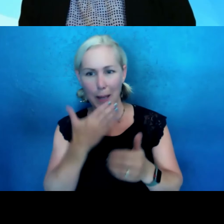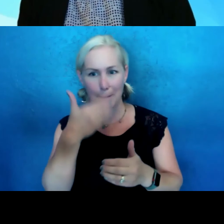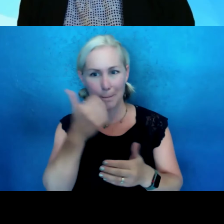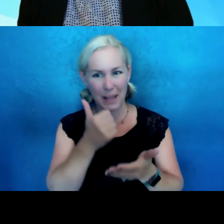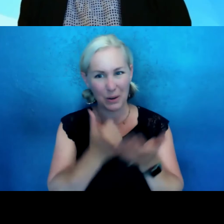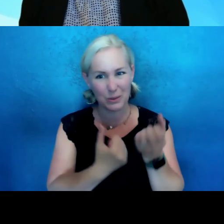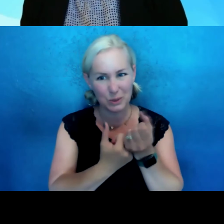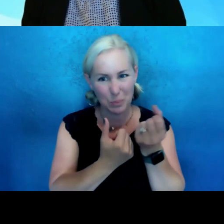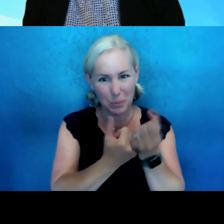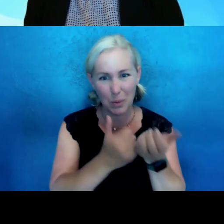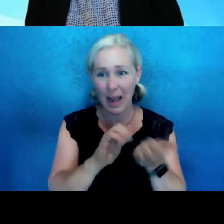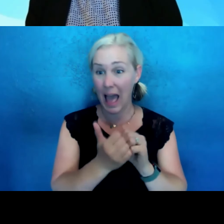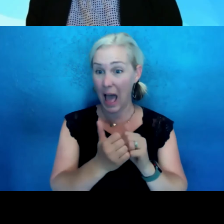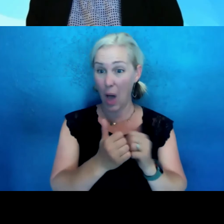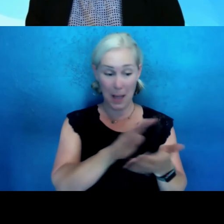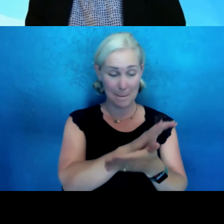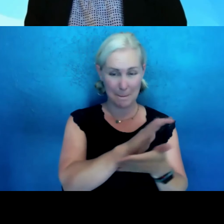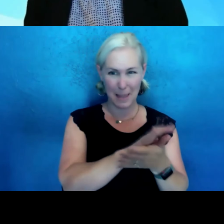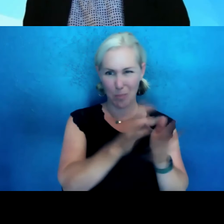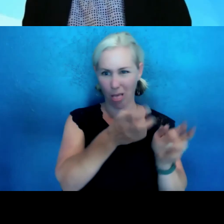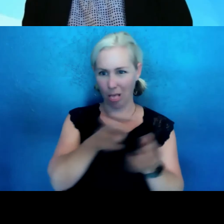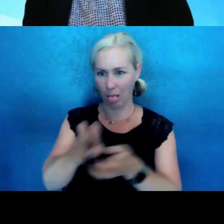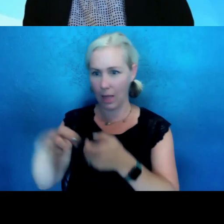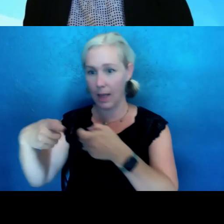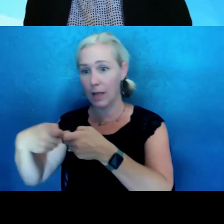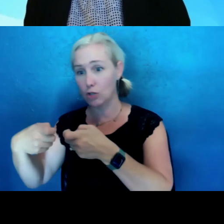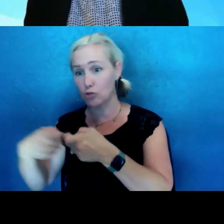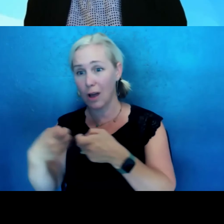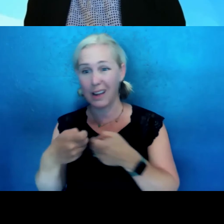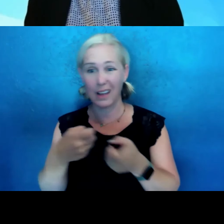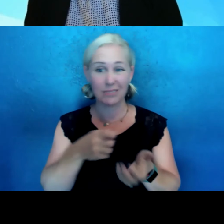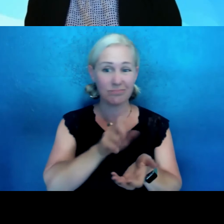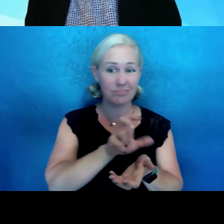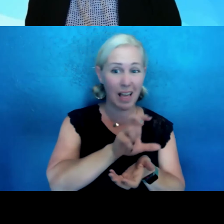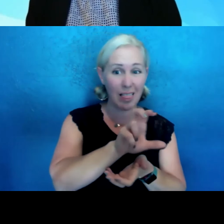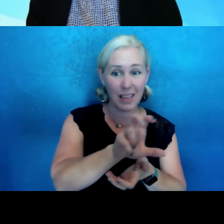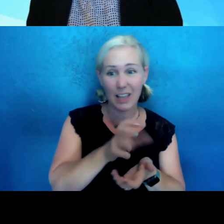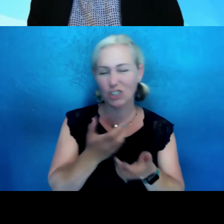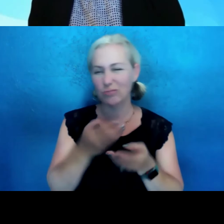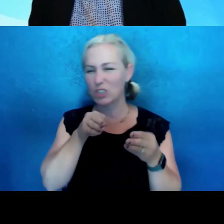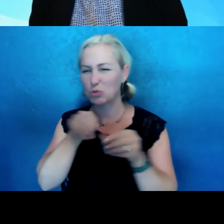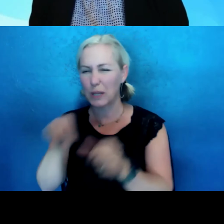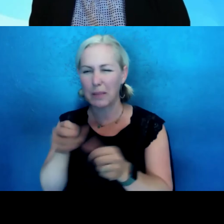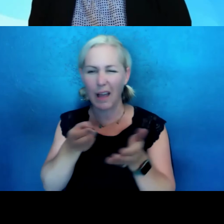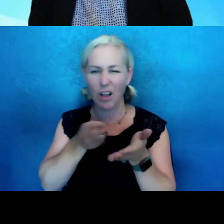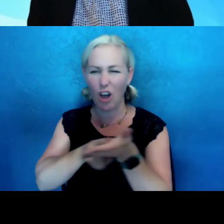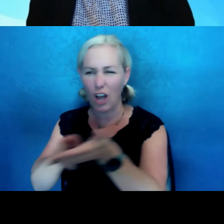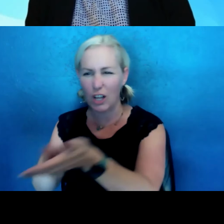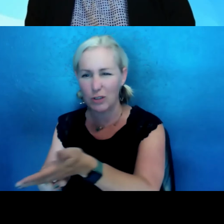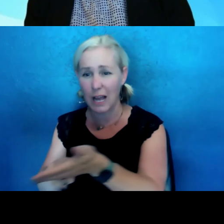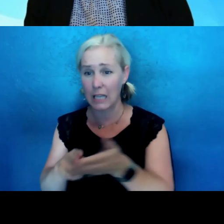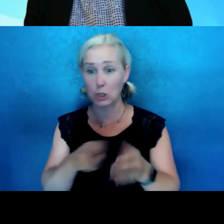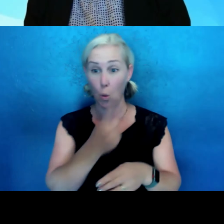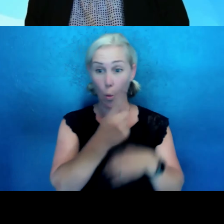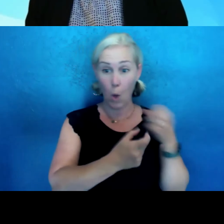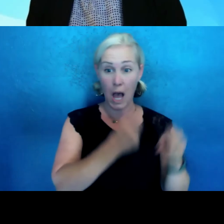move electronic from paper. Can we move to allocations from contracts? Can we streamline our contracting and move from the one-year contracts to